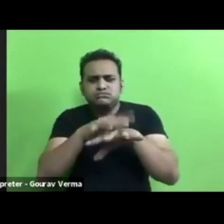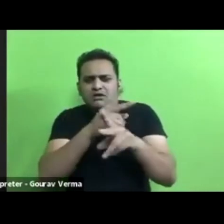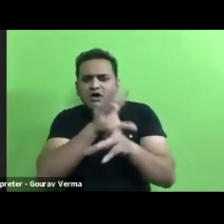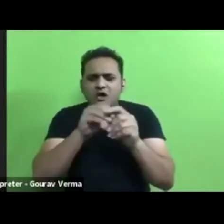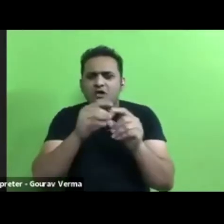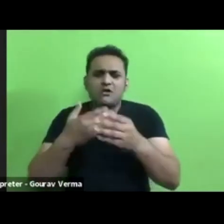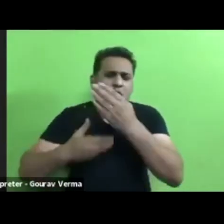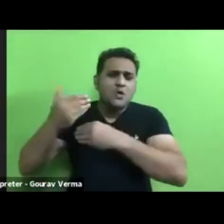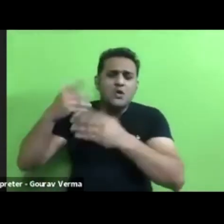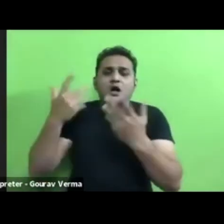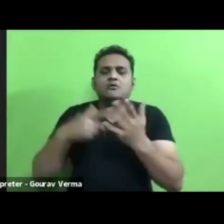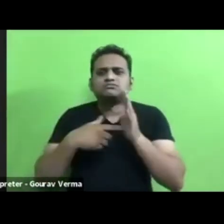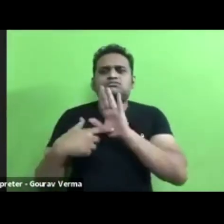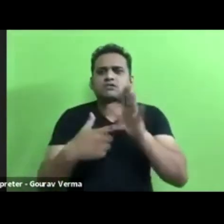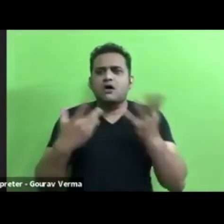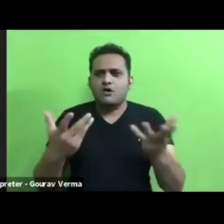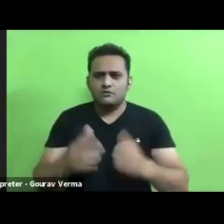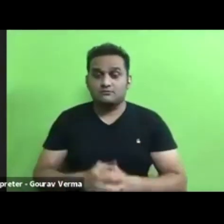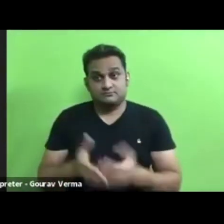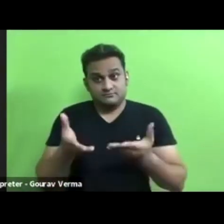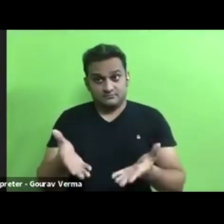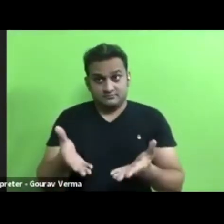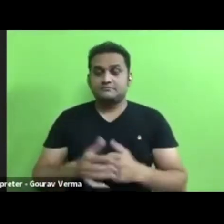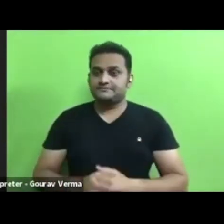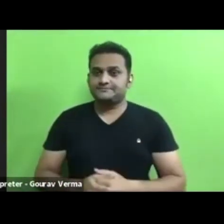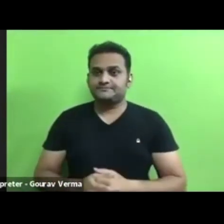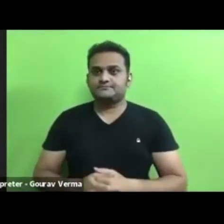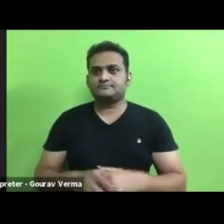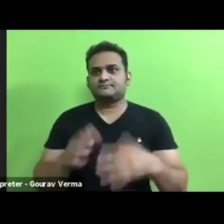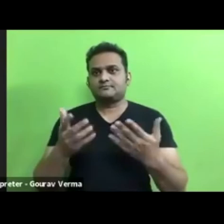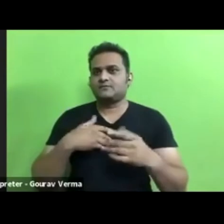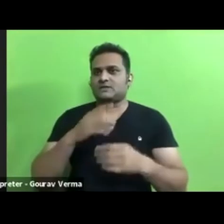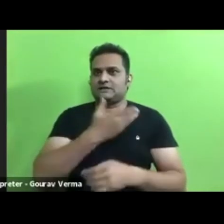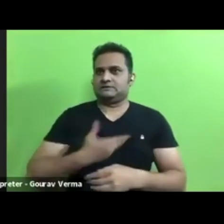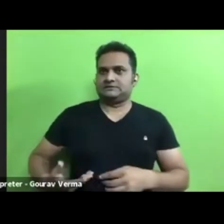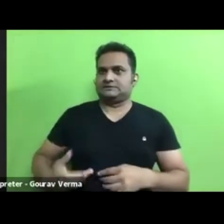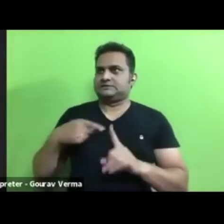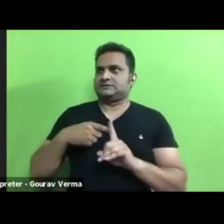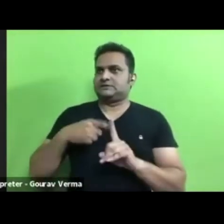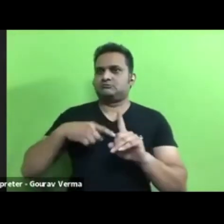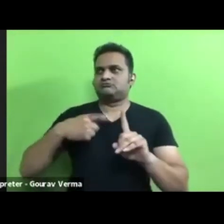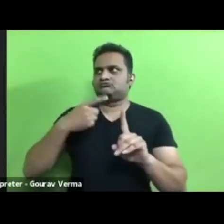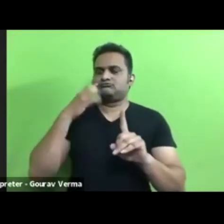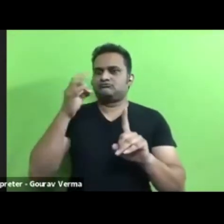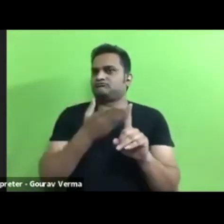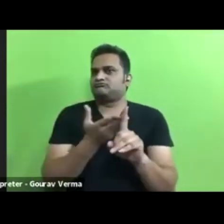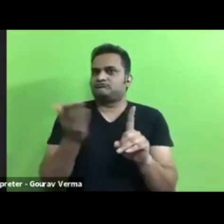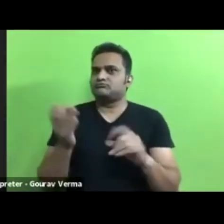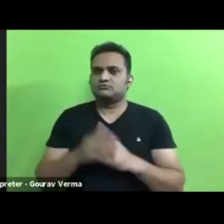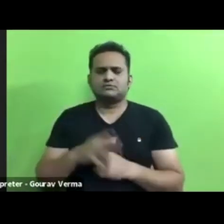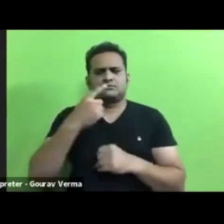and so forth. But today, speaking about caste matters, I'll tell you a